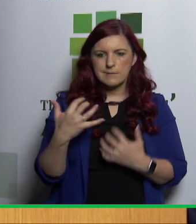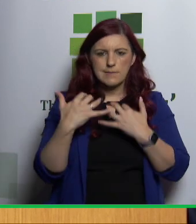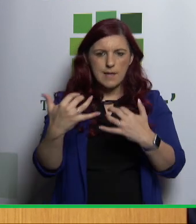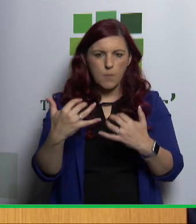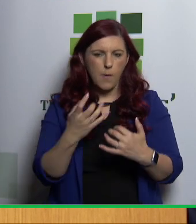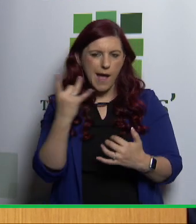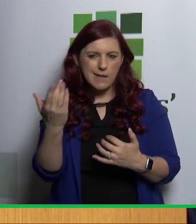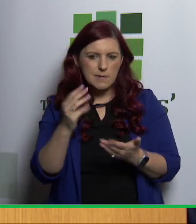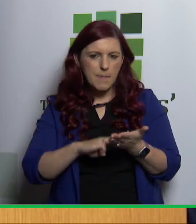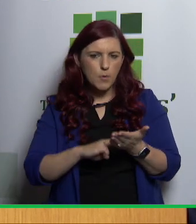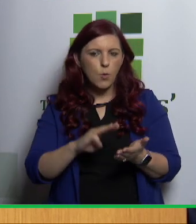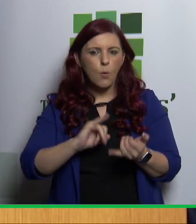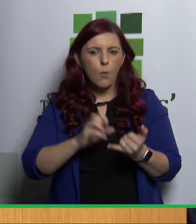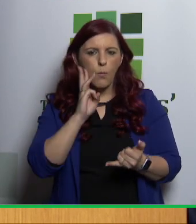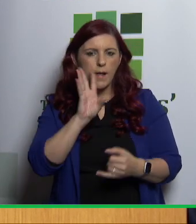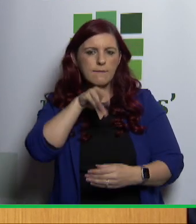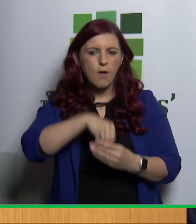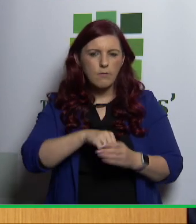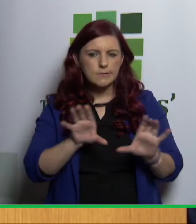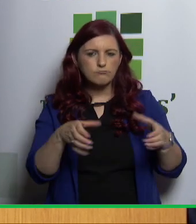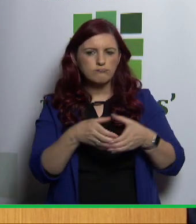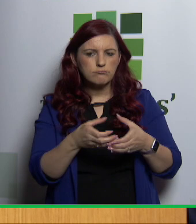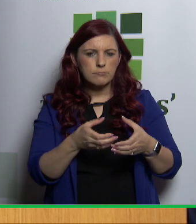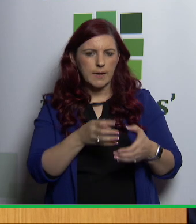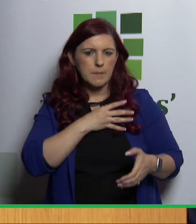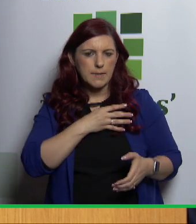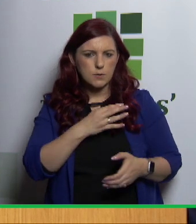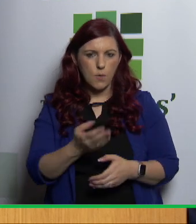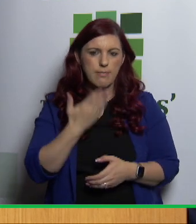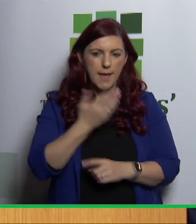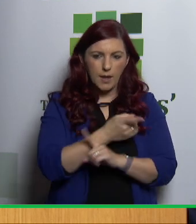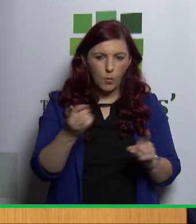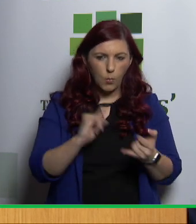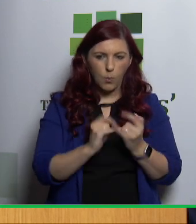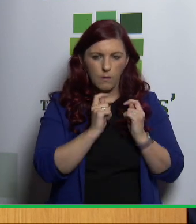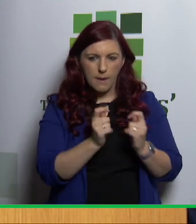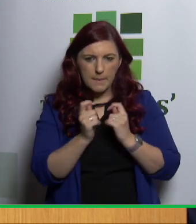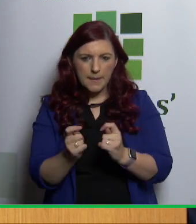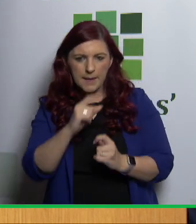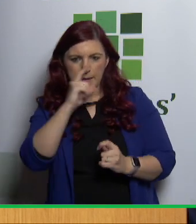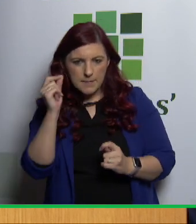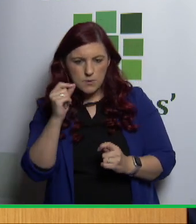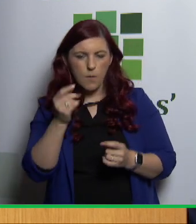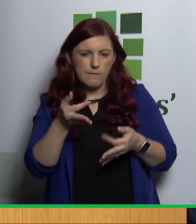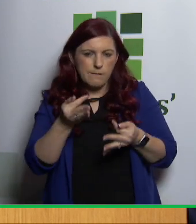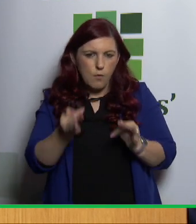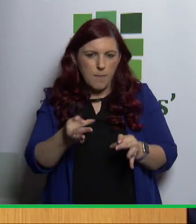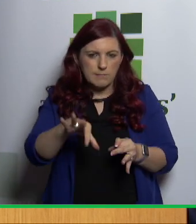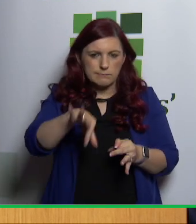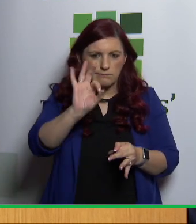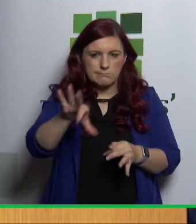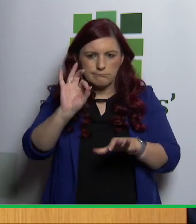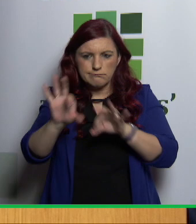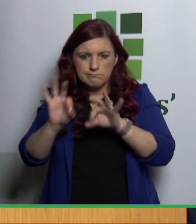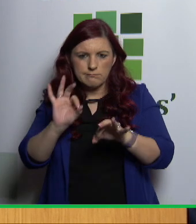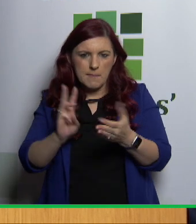on the steering group. And I'd like to formally thank all the nominees we got through, and we formally agreed the steering group, and the members are here